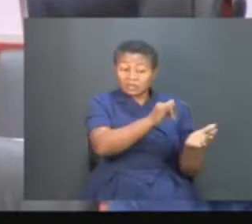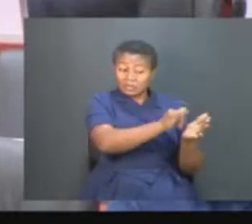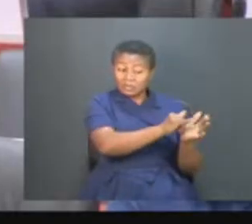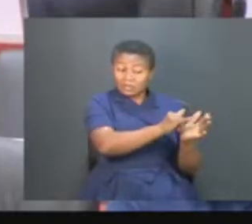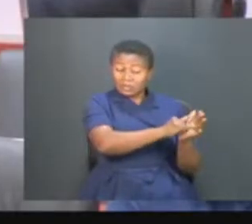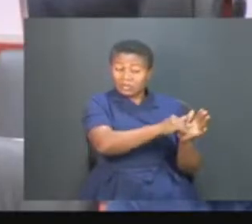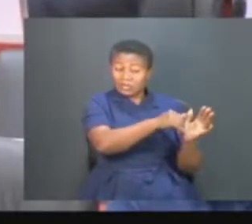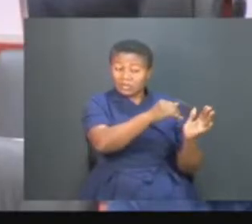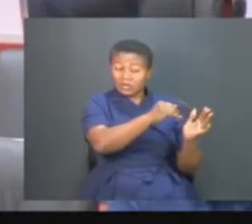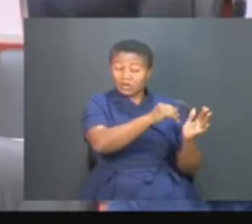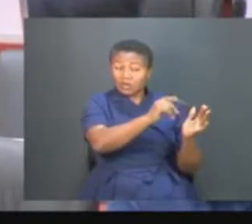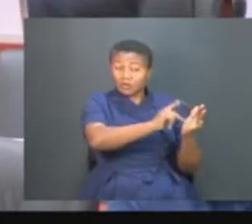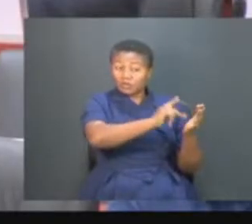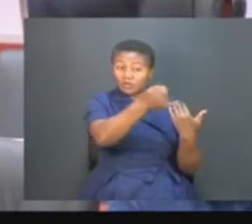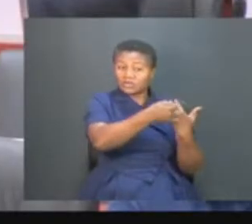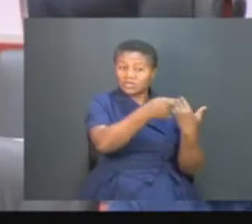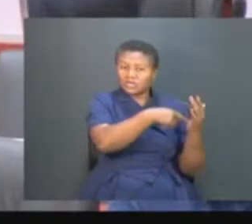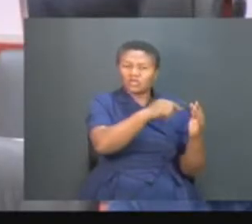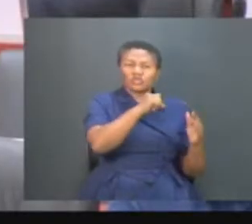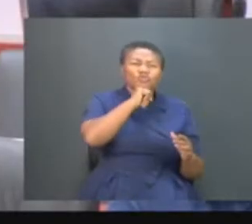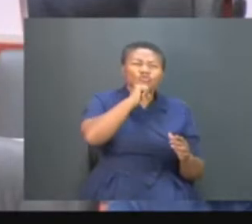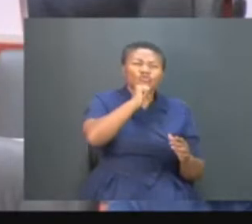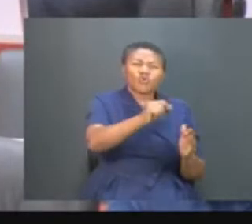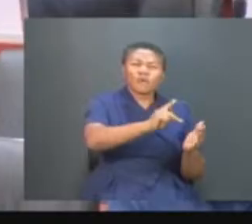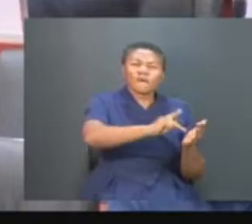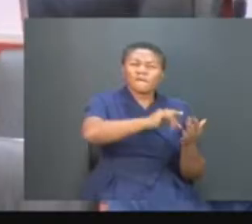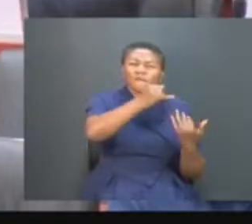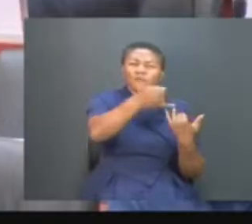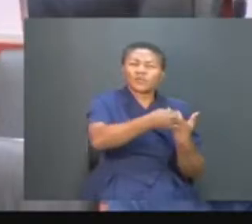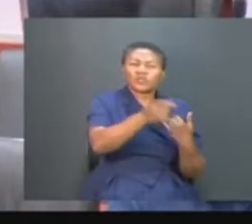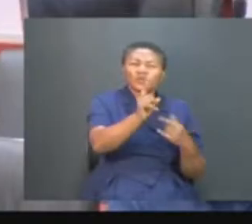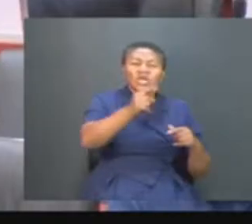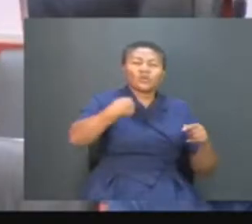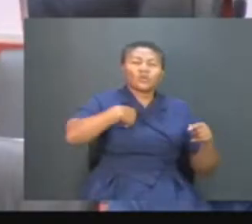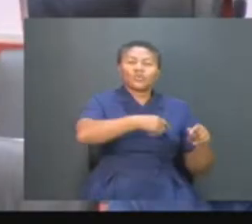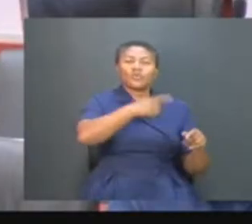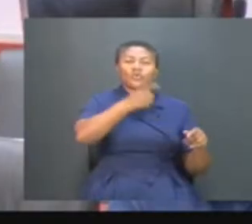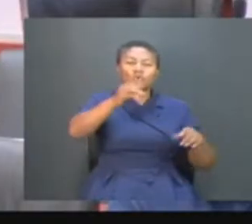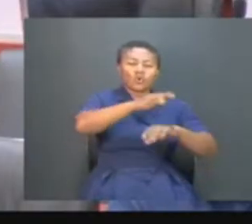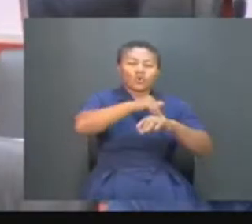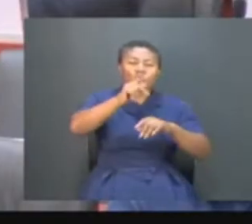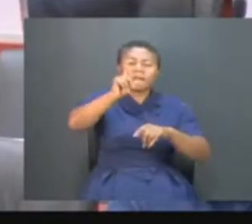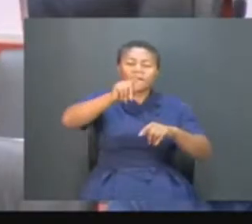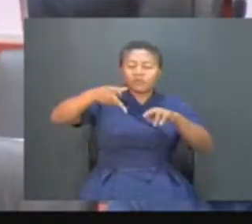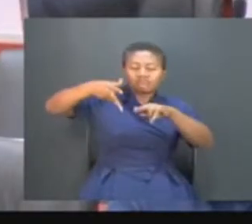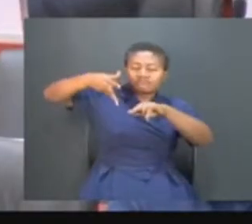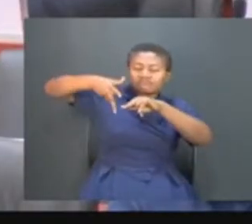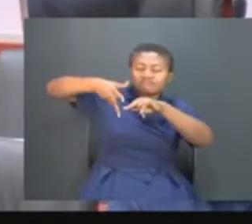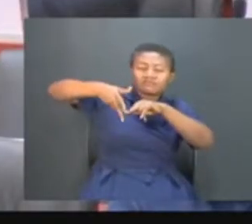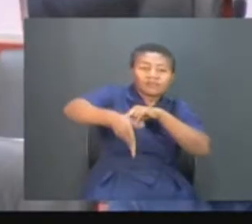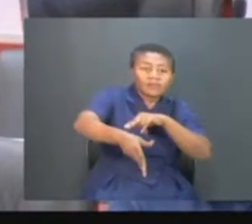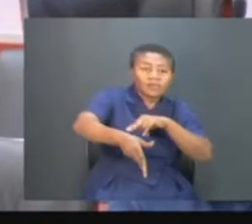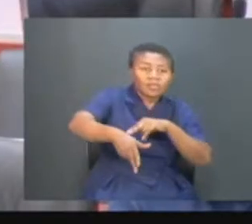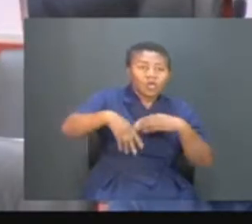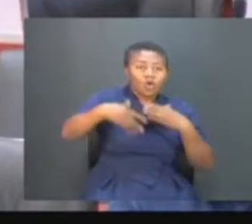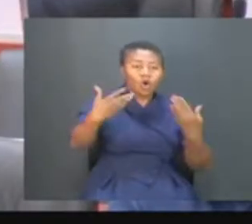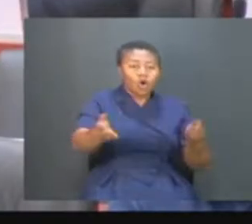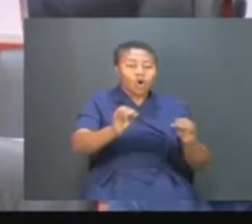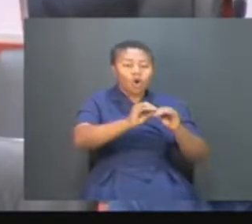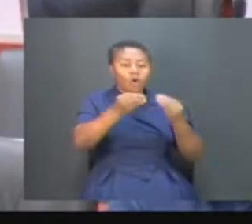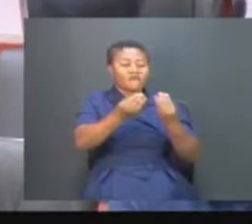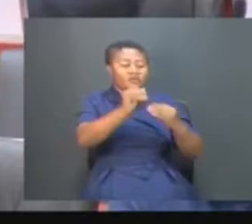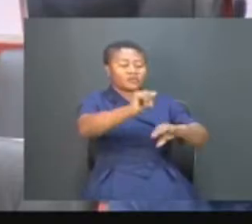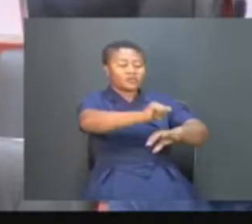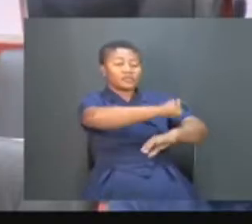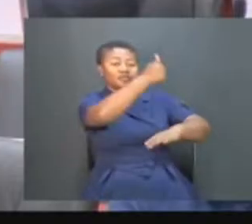a project where you have a shortcutting, where you have an office set up and then there will be things like the